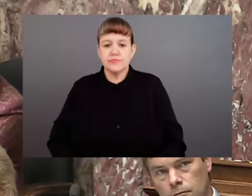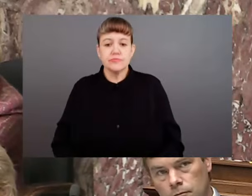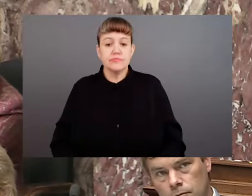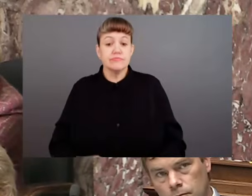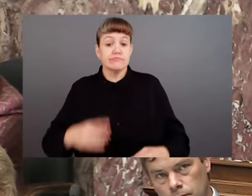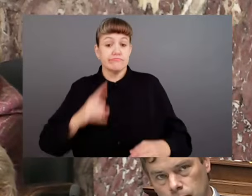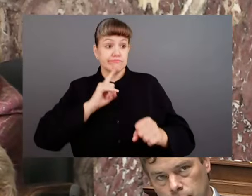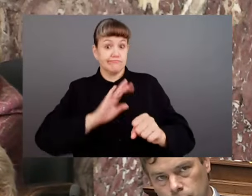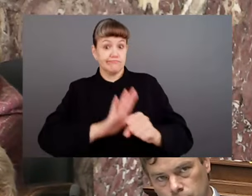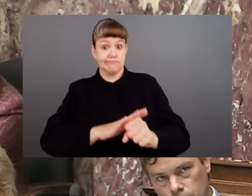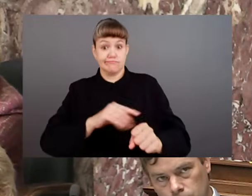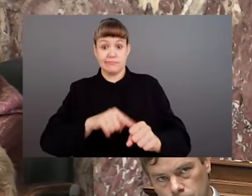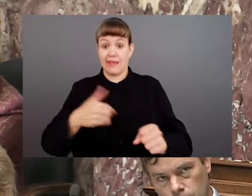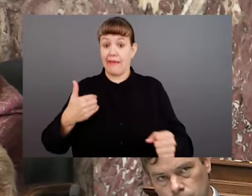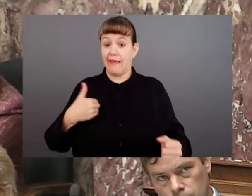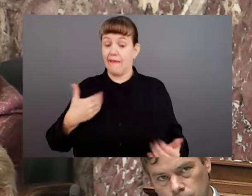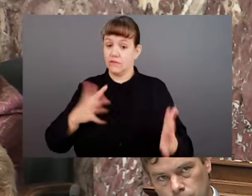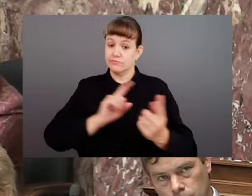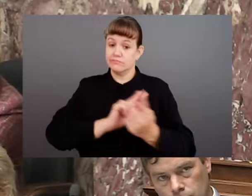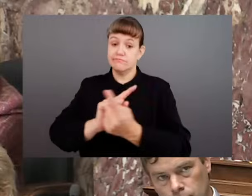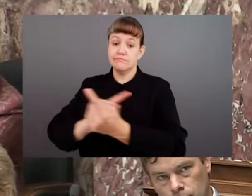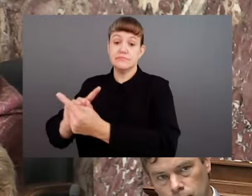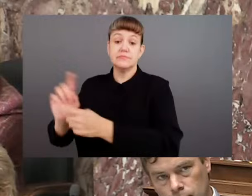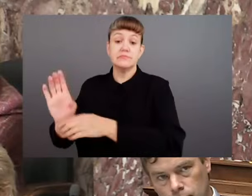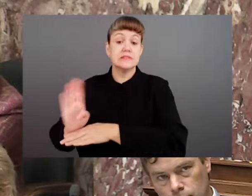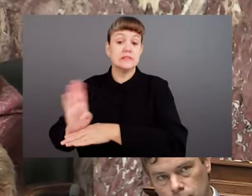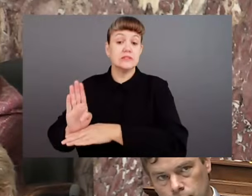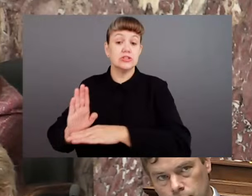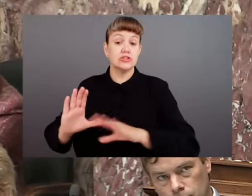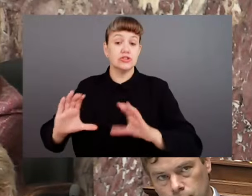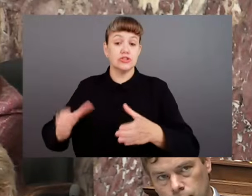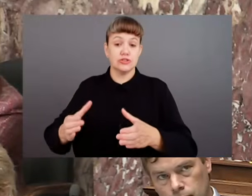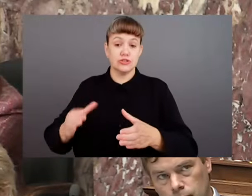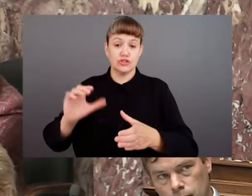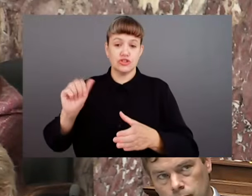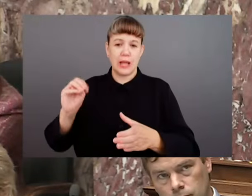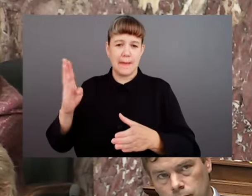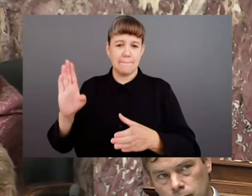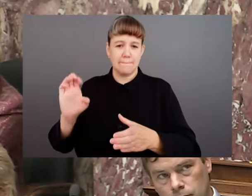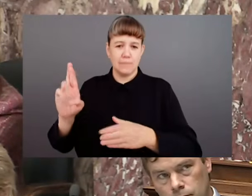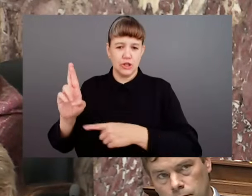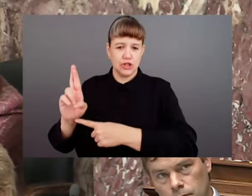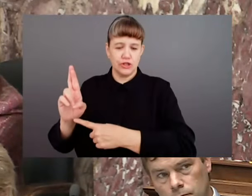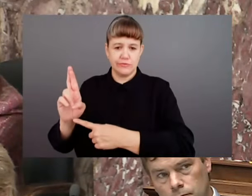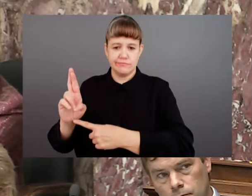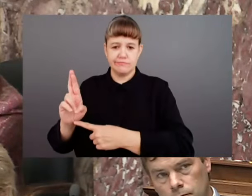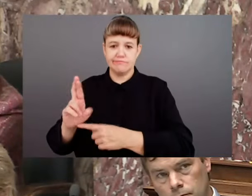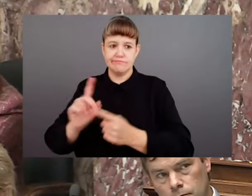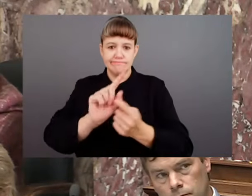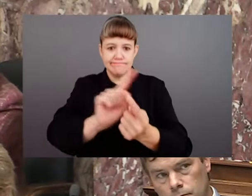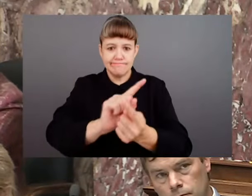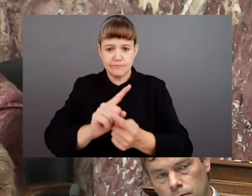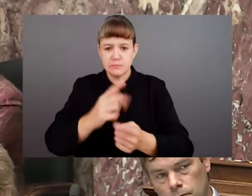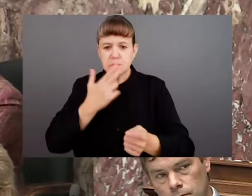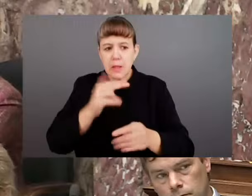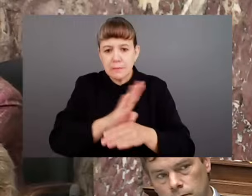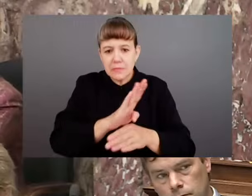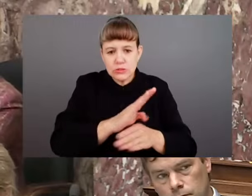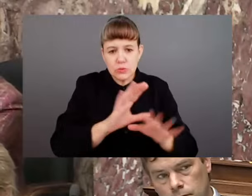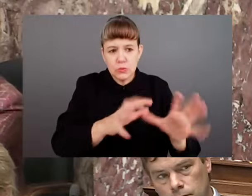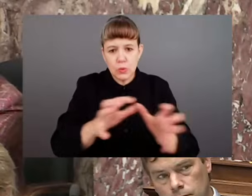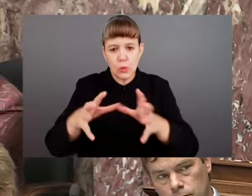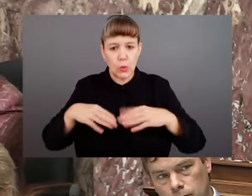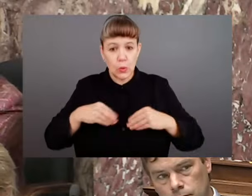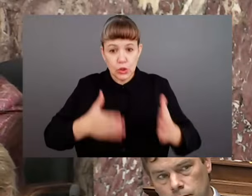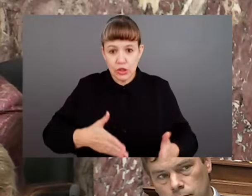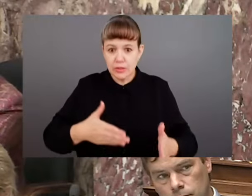been meeting with small businesses across the province. I've been meeting with larger businesses across the province. And what we want to make sure that we do as we